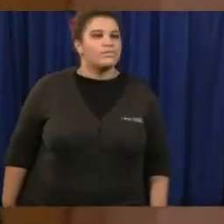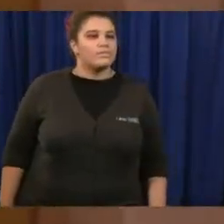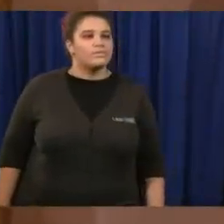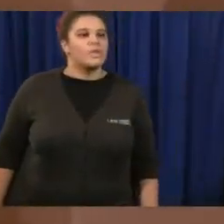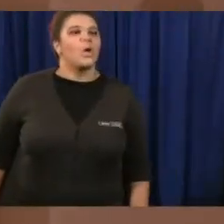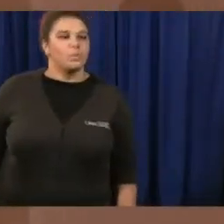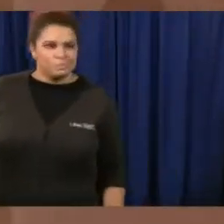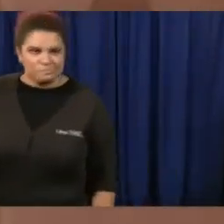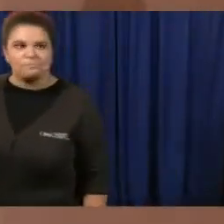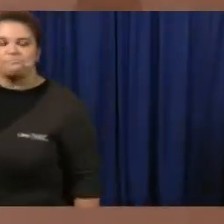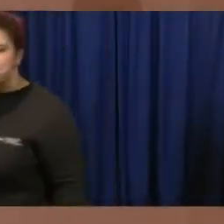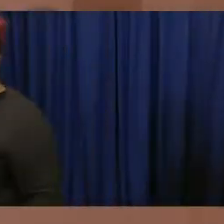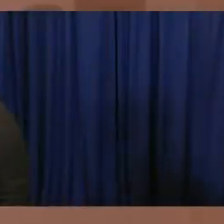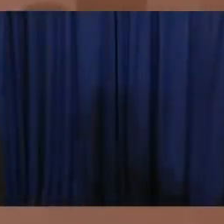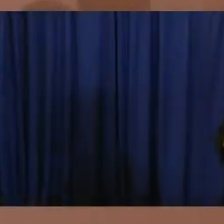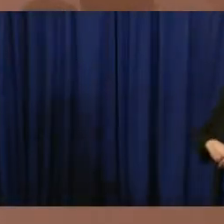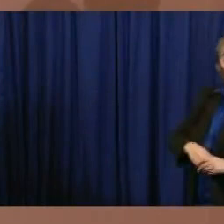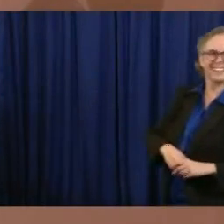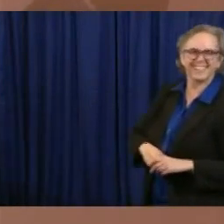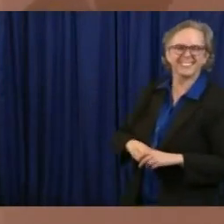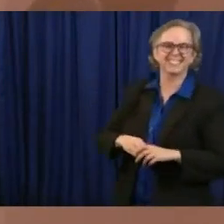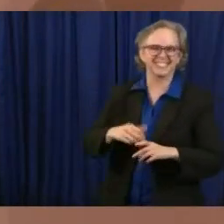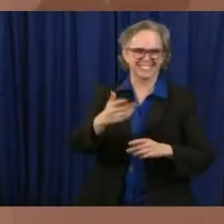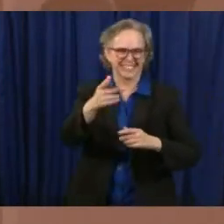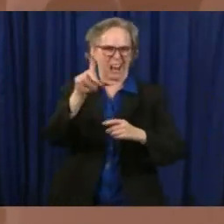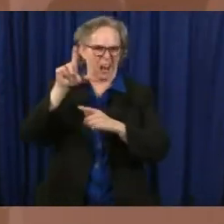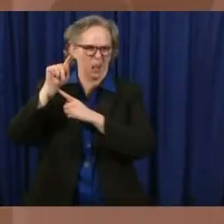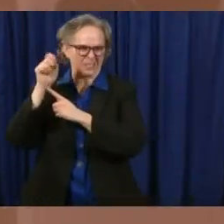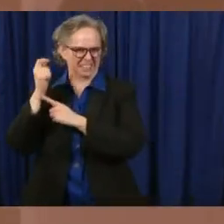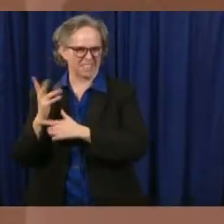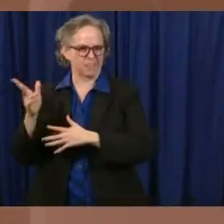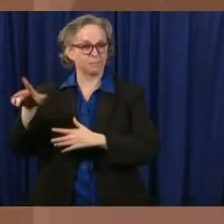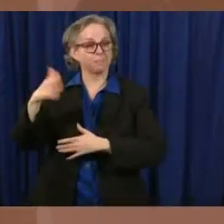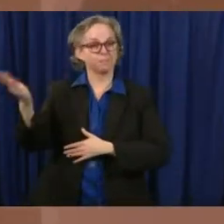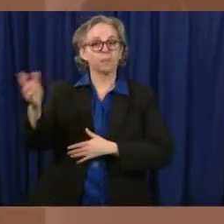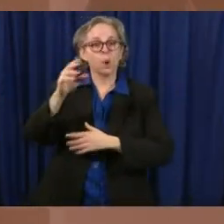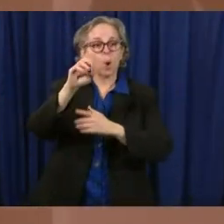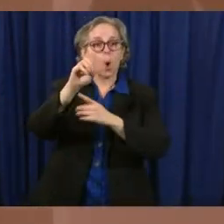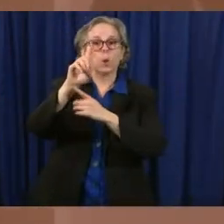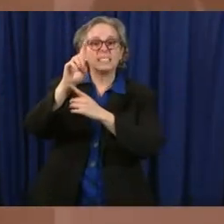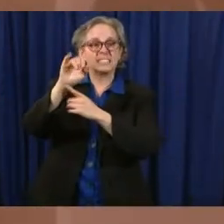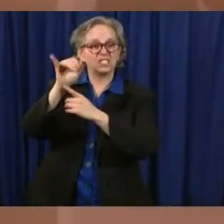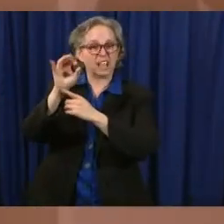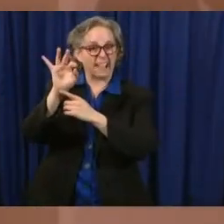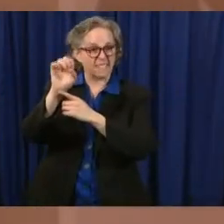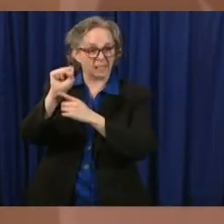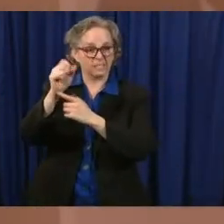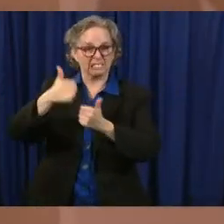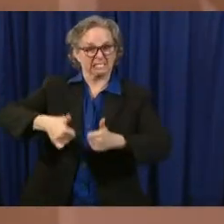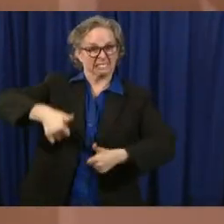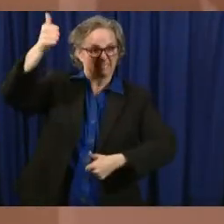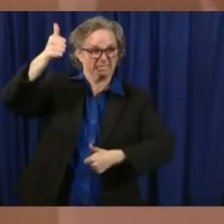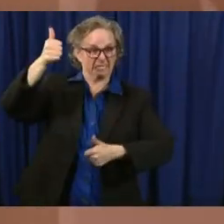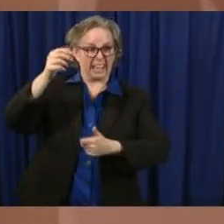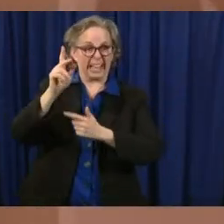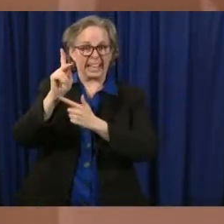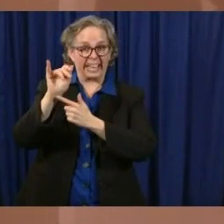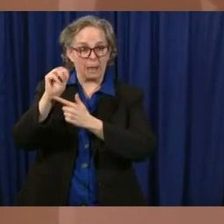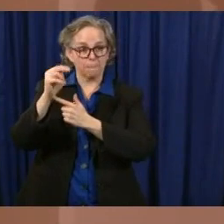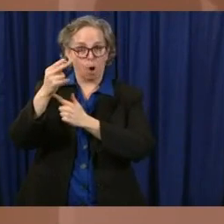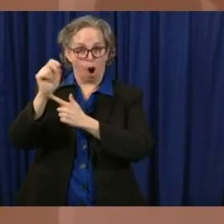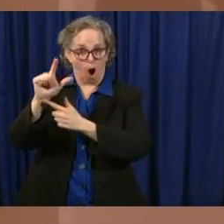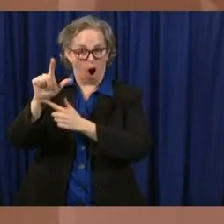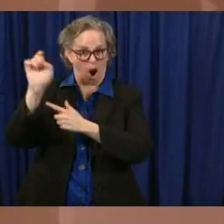We were able to get ODJFS Director Kim Hall on the line to address the question about when the